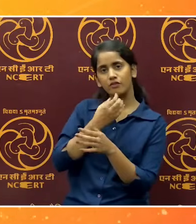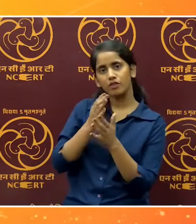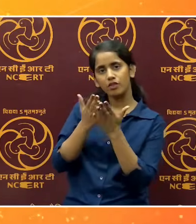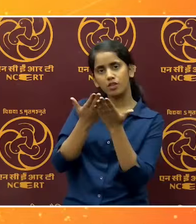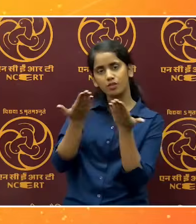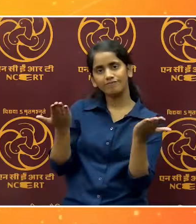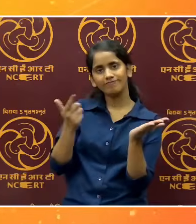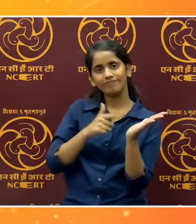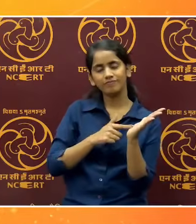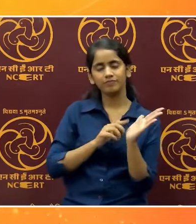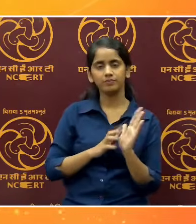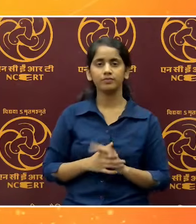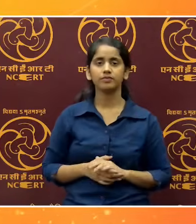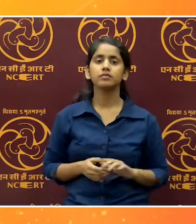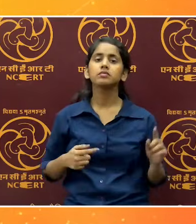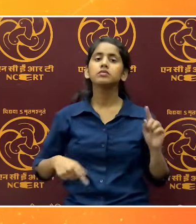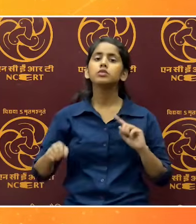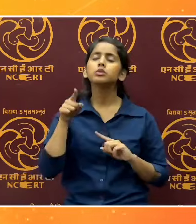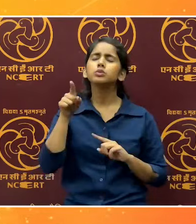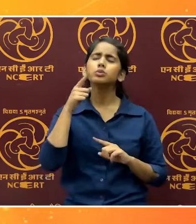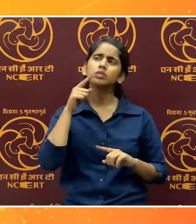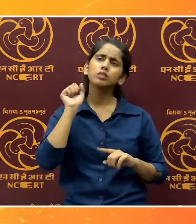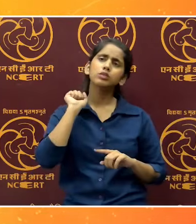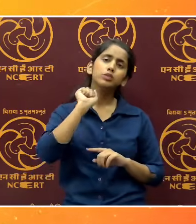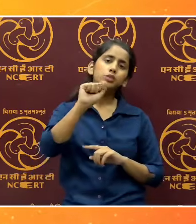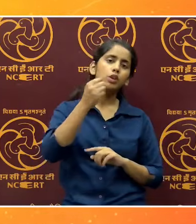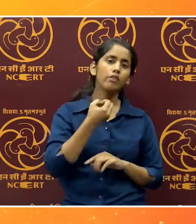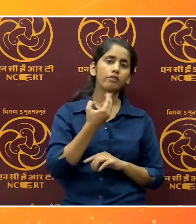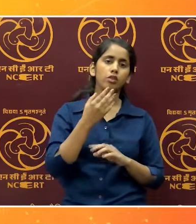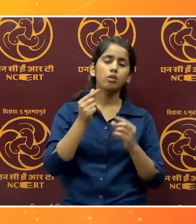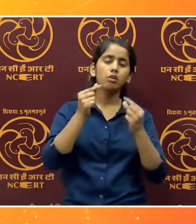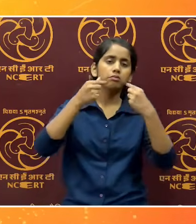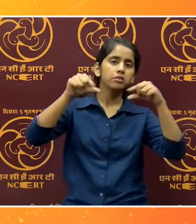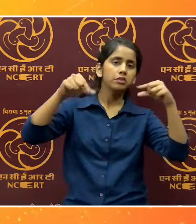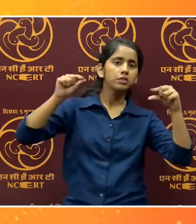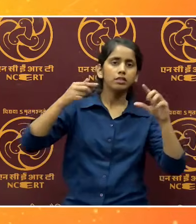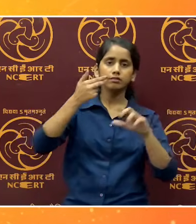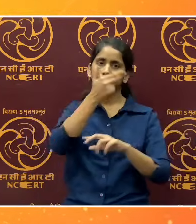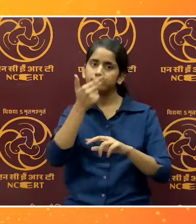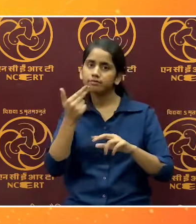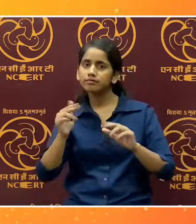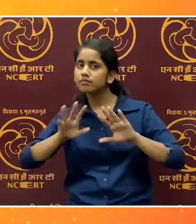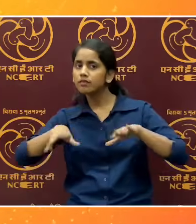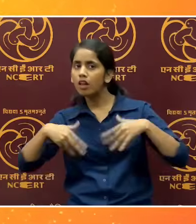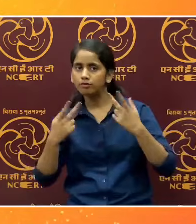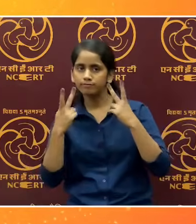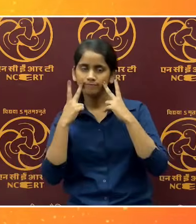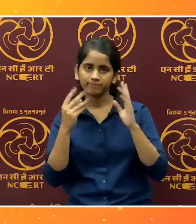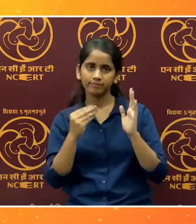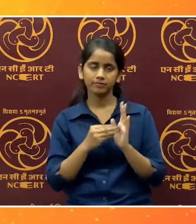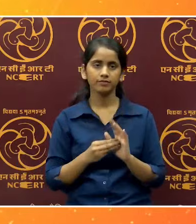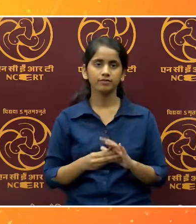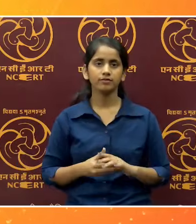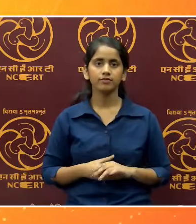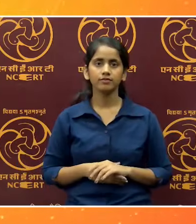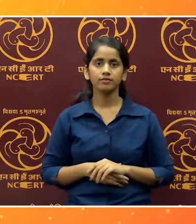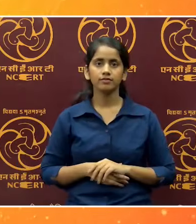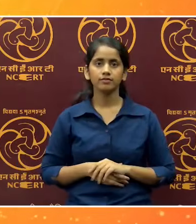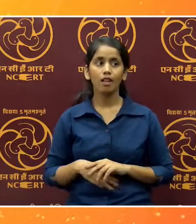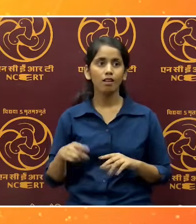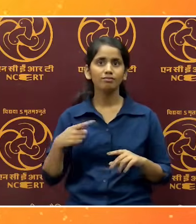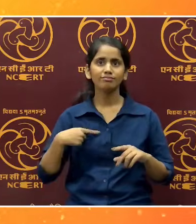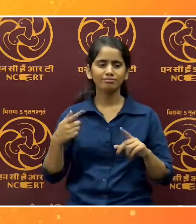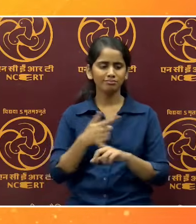to us, that how you have decorated your frog's world. I think this is very